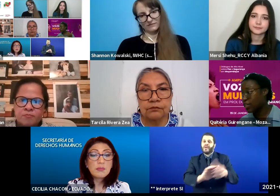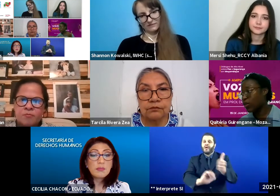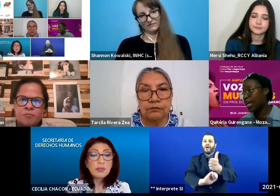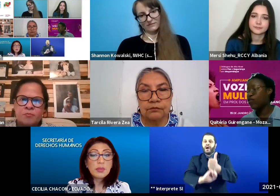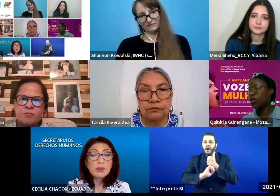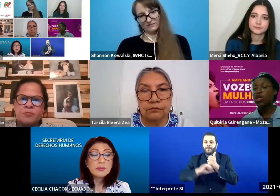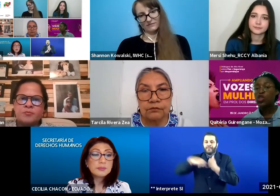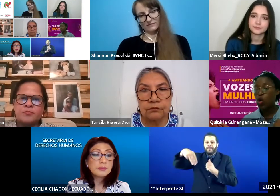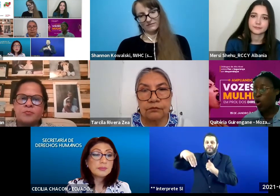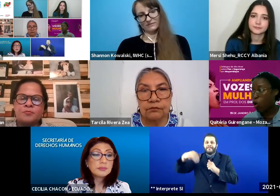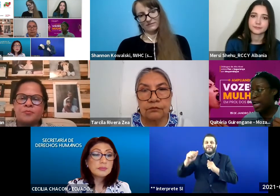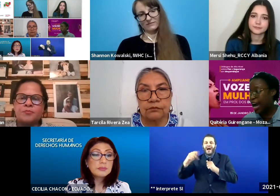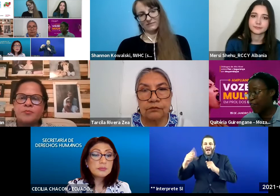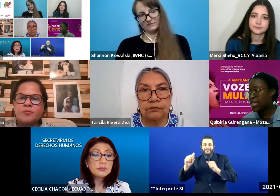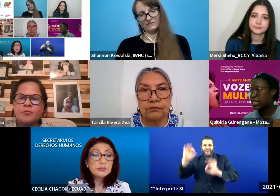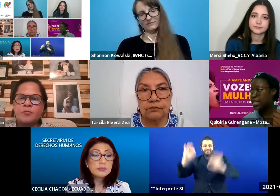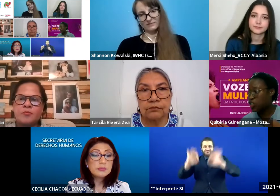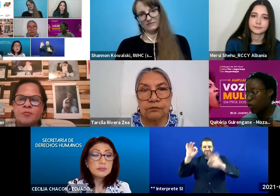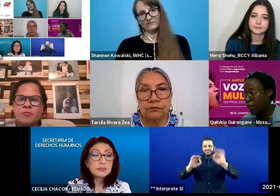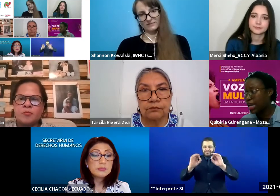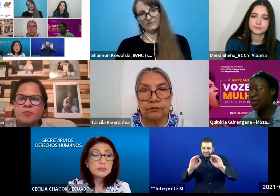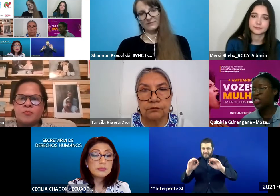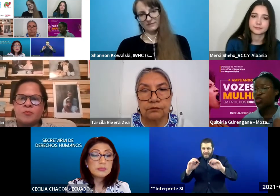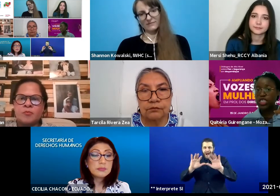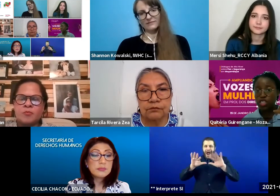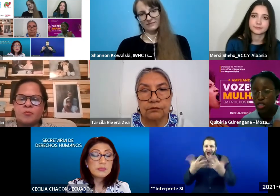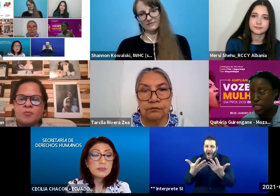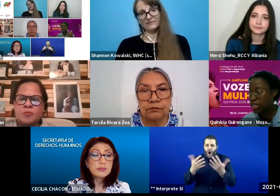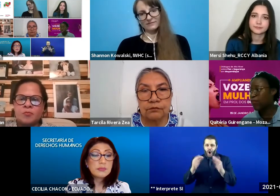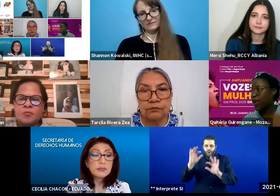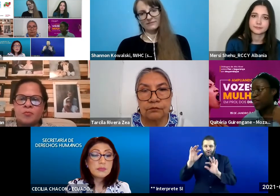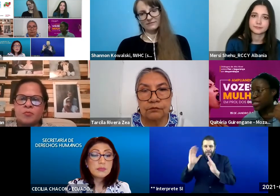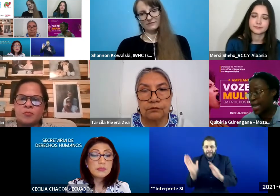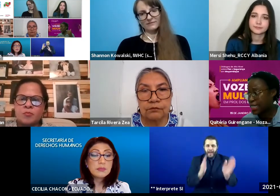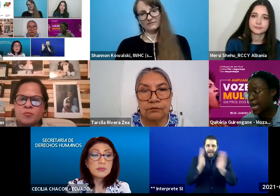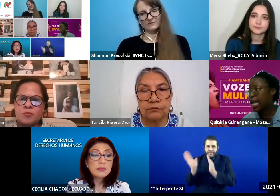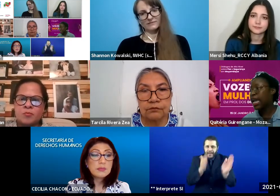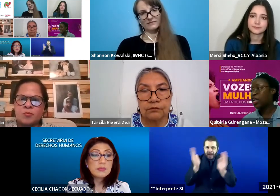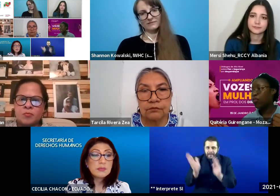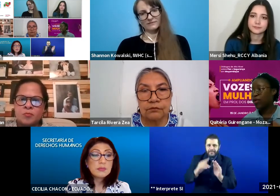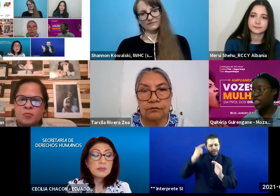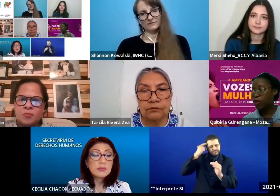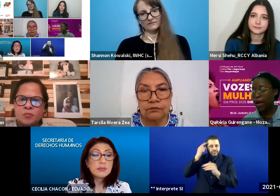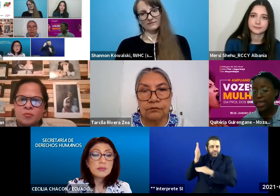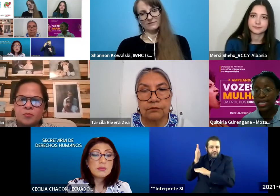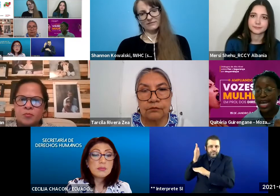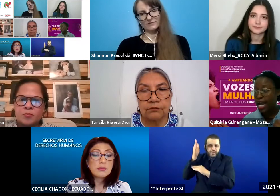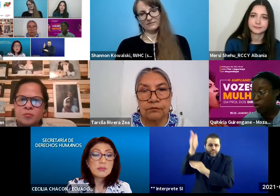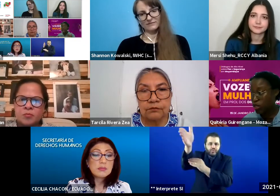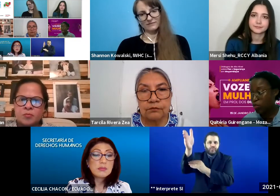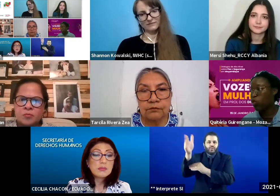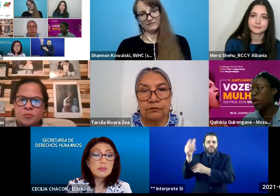to central level, to hold governments, national parliament, judicial system, private sector, and cooperation